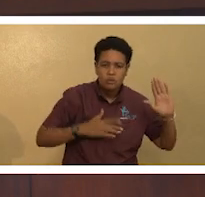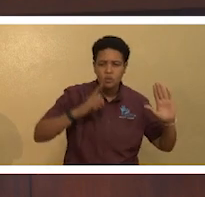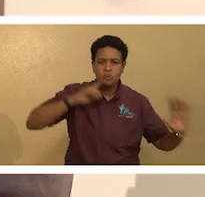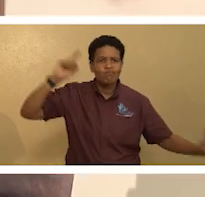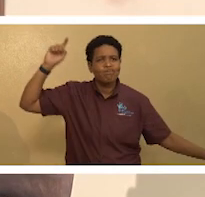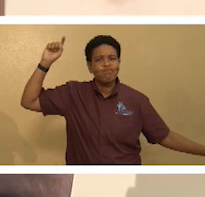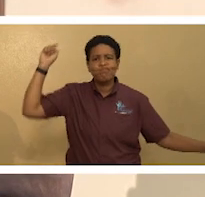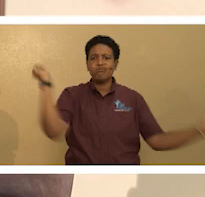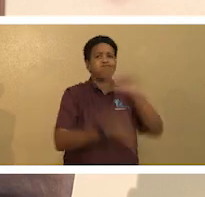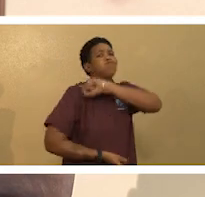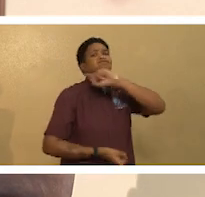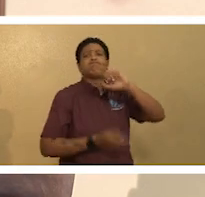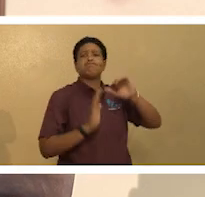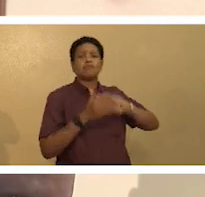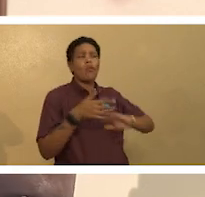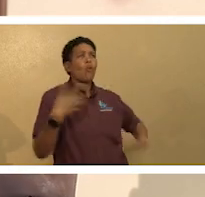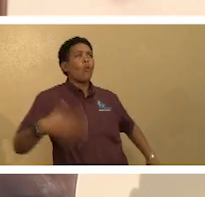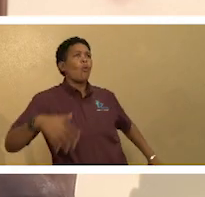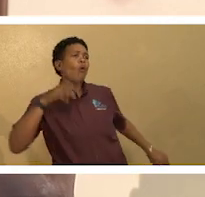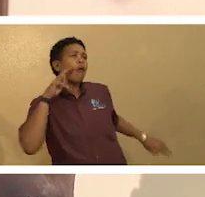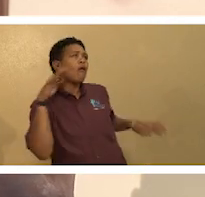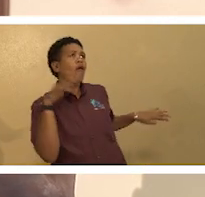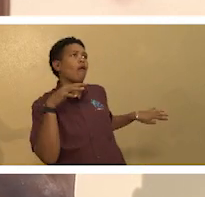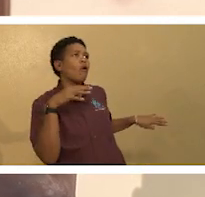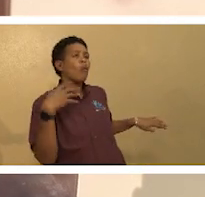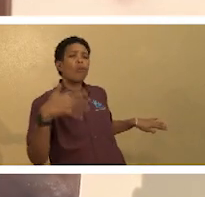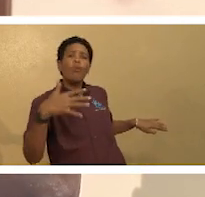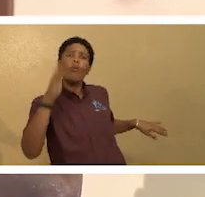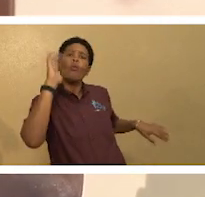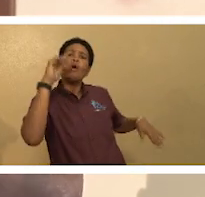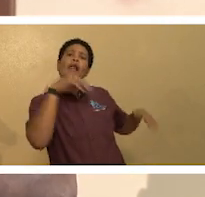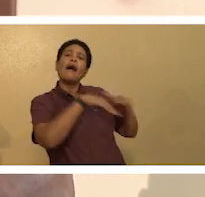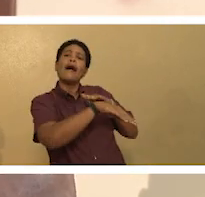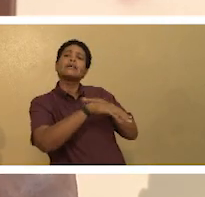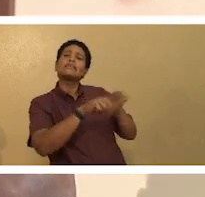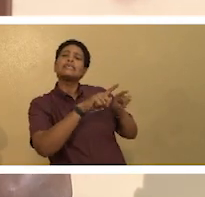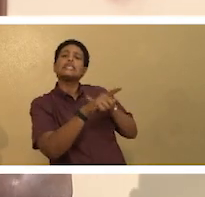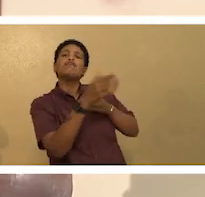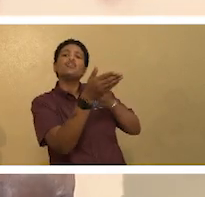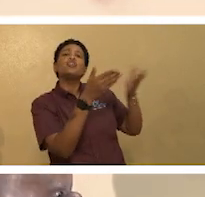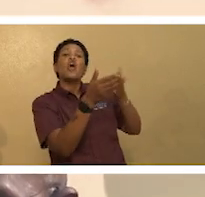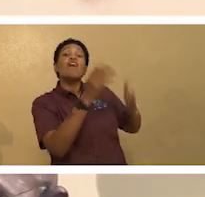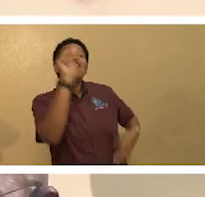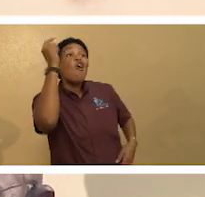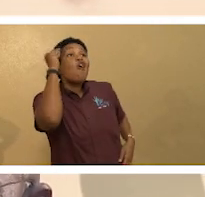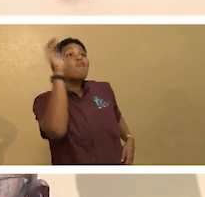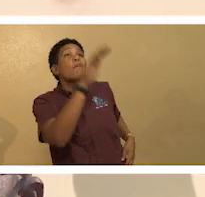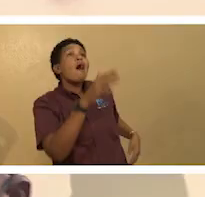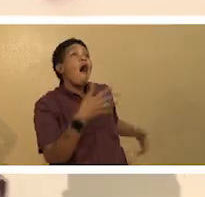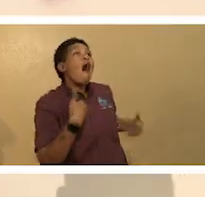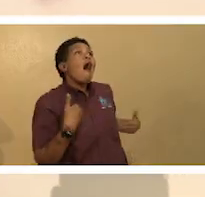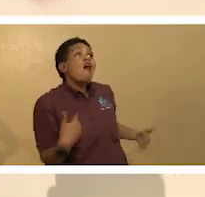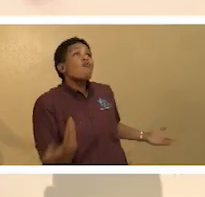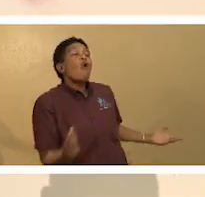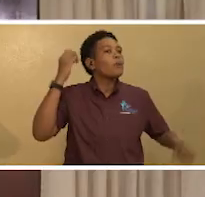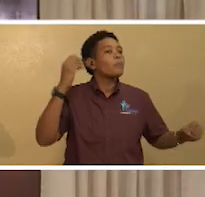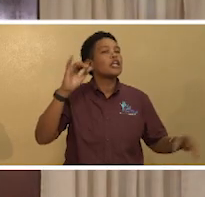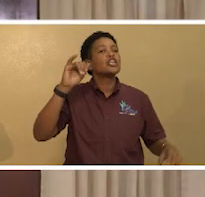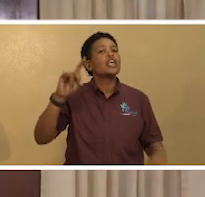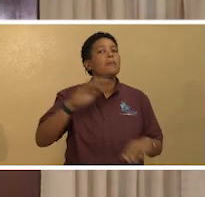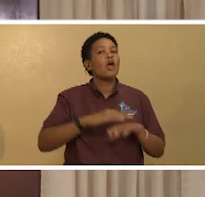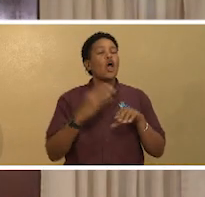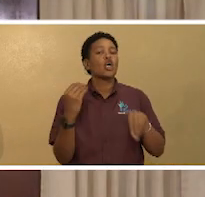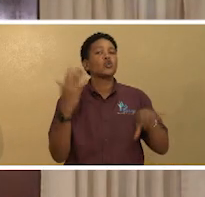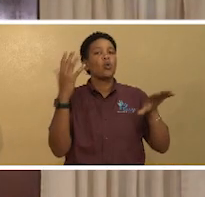changer to allow the citizens to access the services of government and of the private sector.